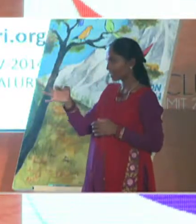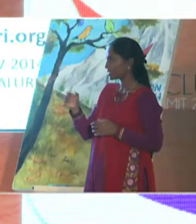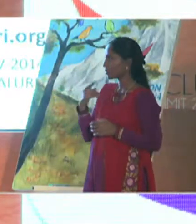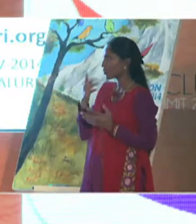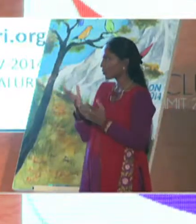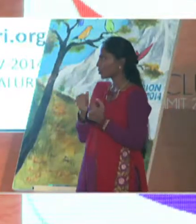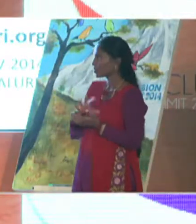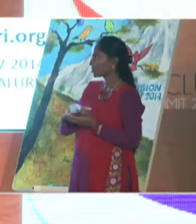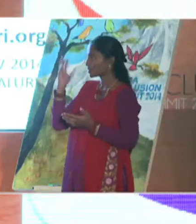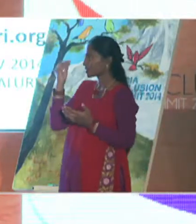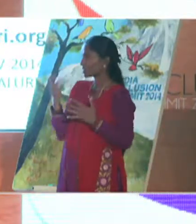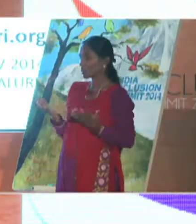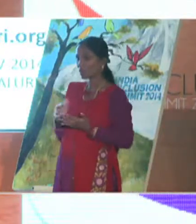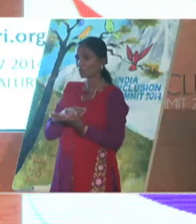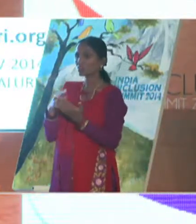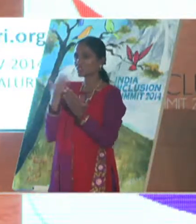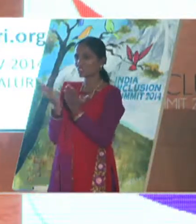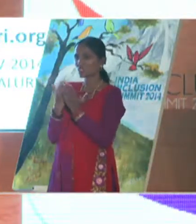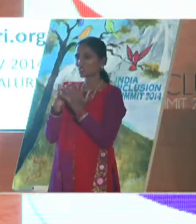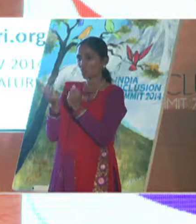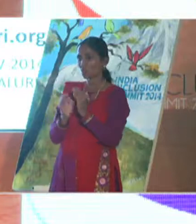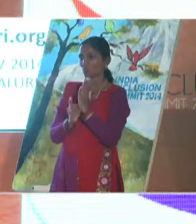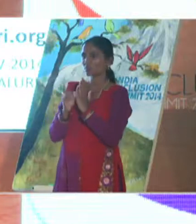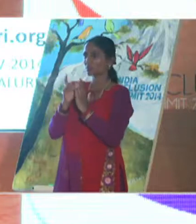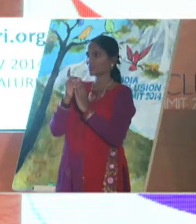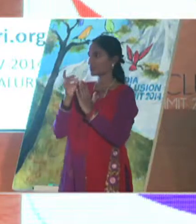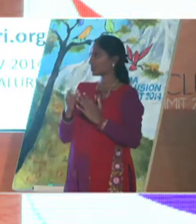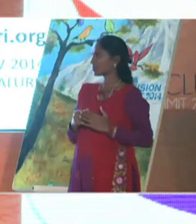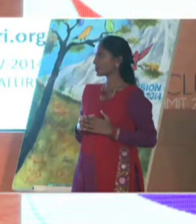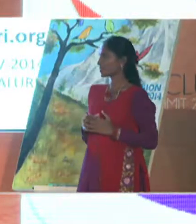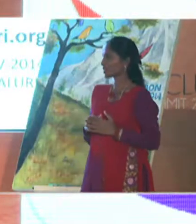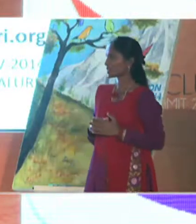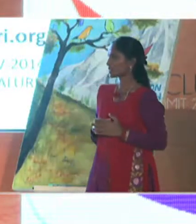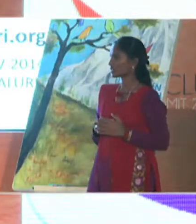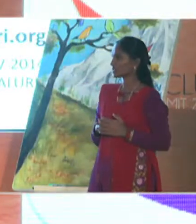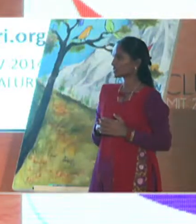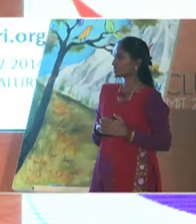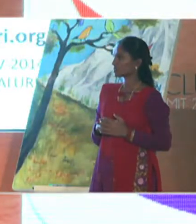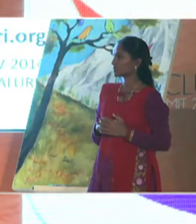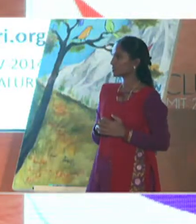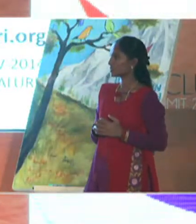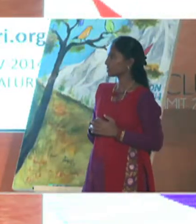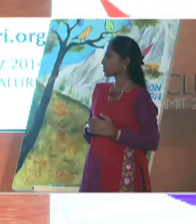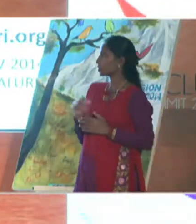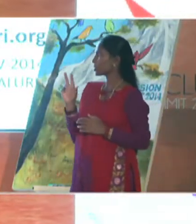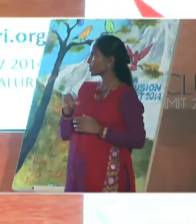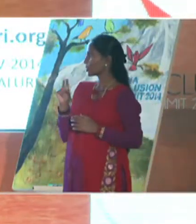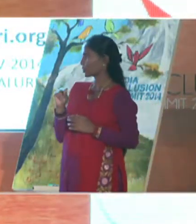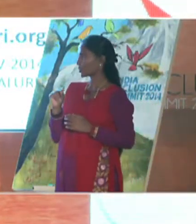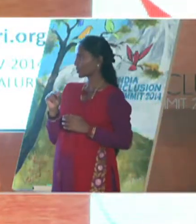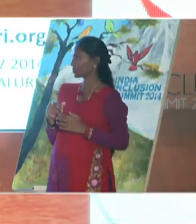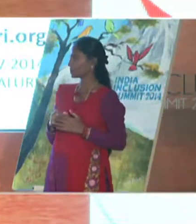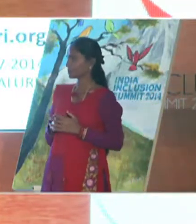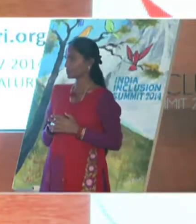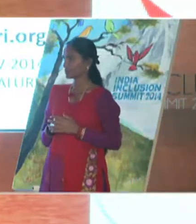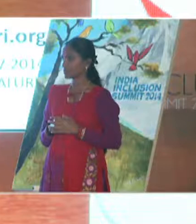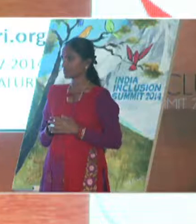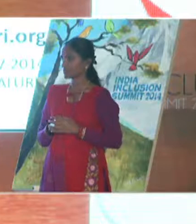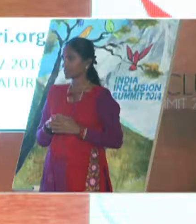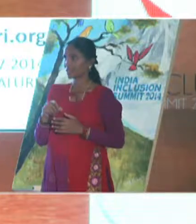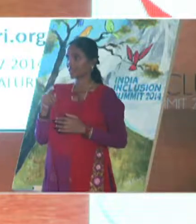teach our blind students? And he said, well, ask Sabriye, she will come immediately. And they said, no, that's not possible.